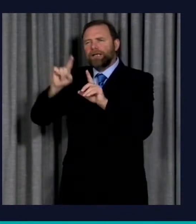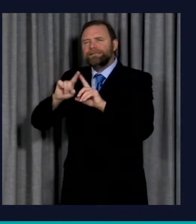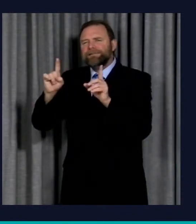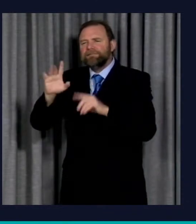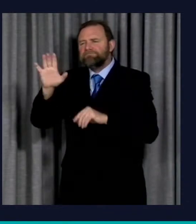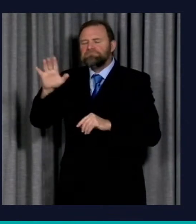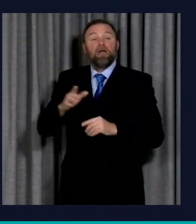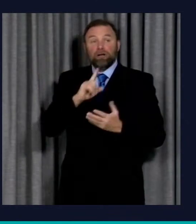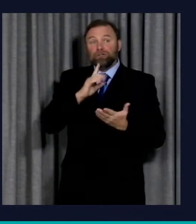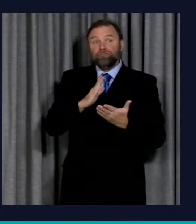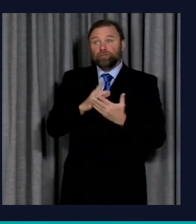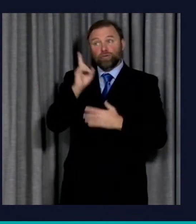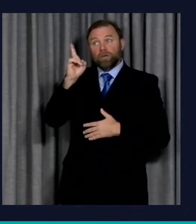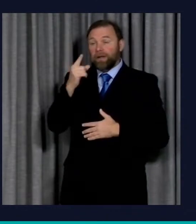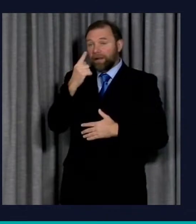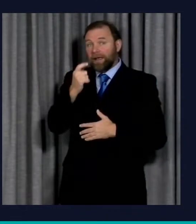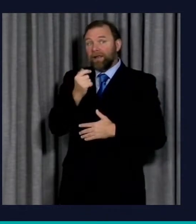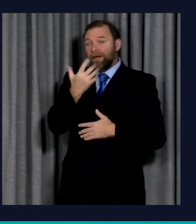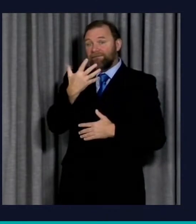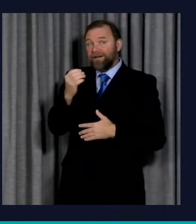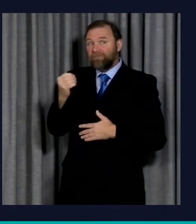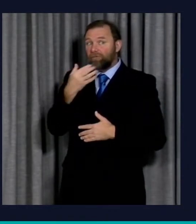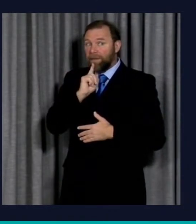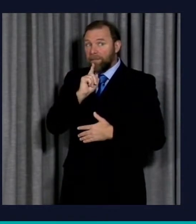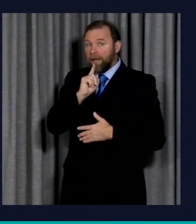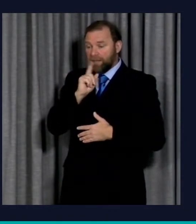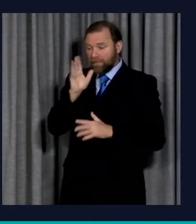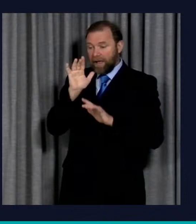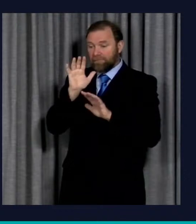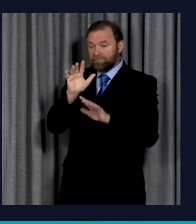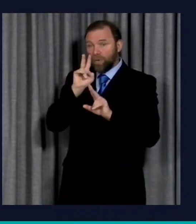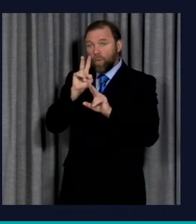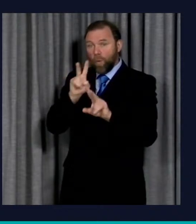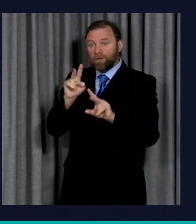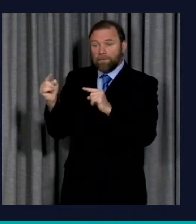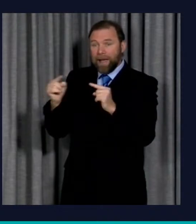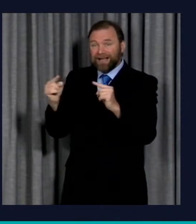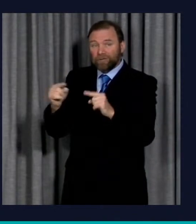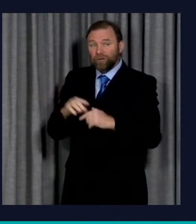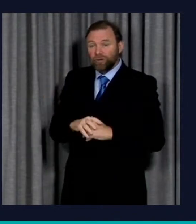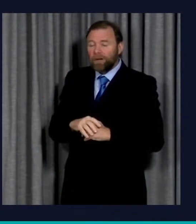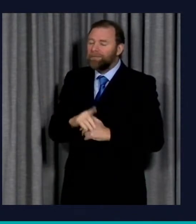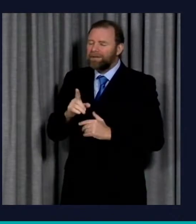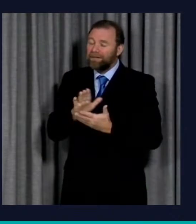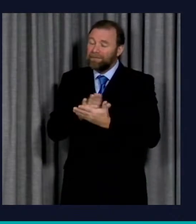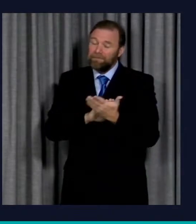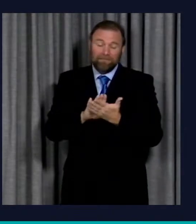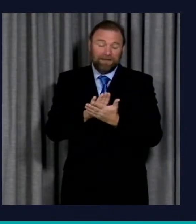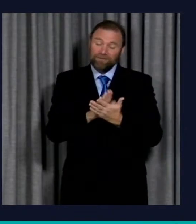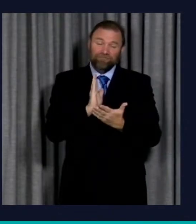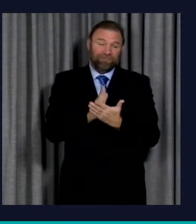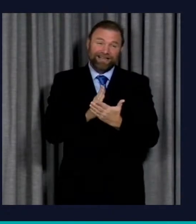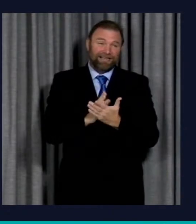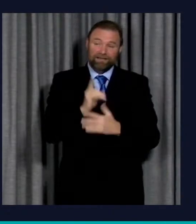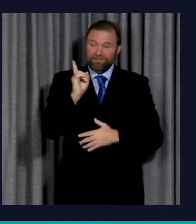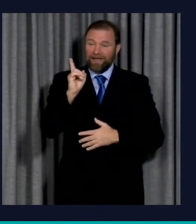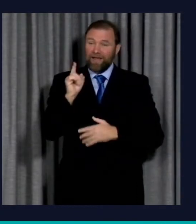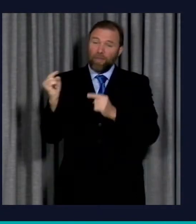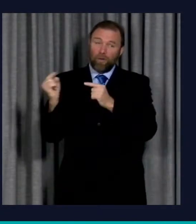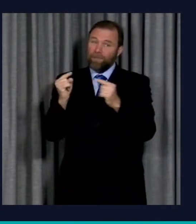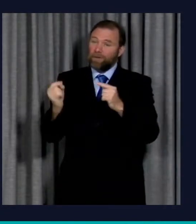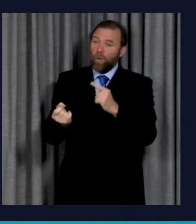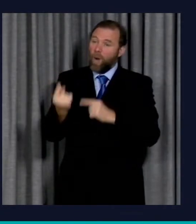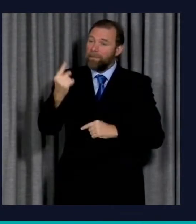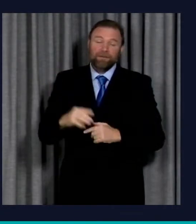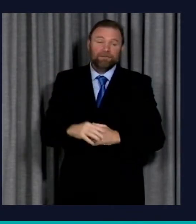that 500 people will be allowed to go and see a match in Scotland, but as you'll have seen, effectively, that means those matches will not go